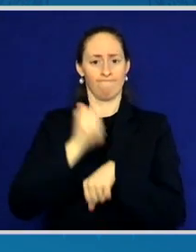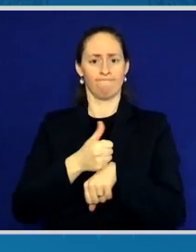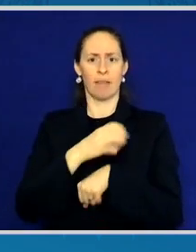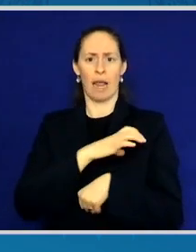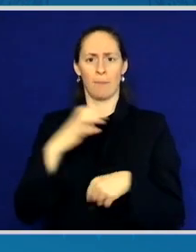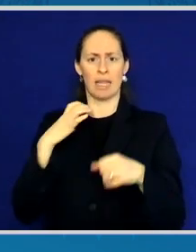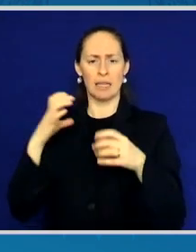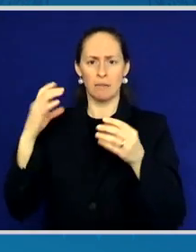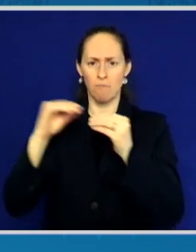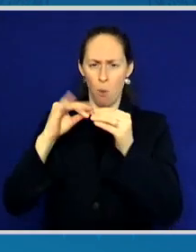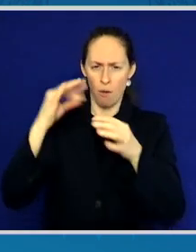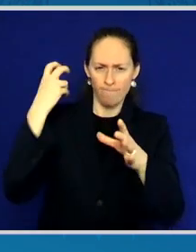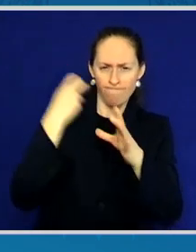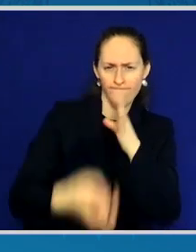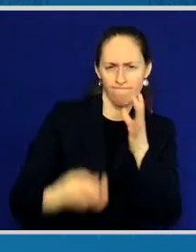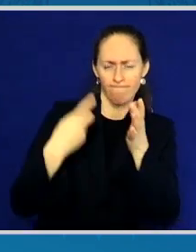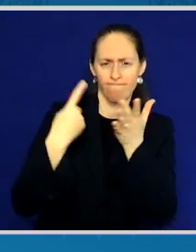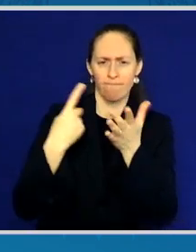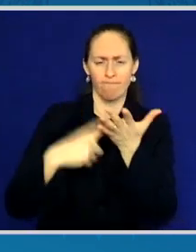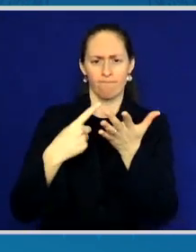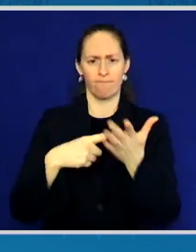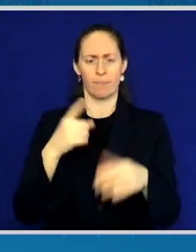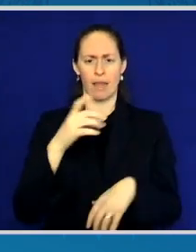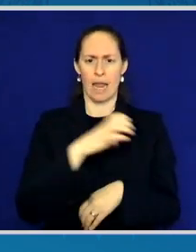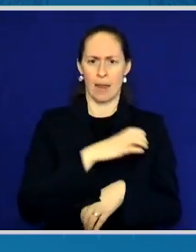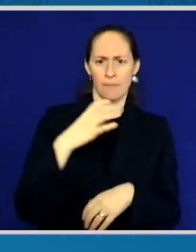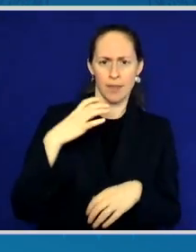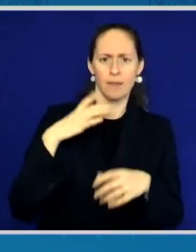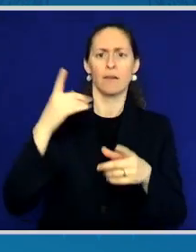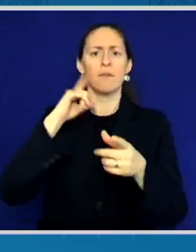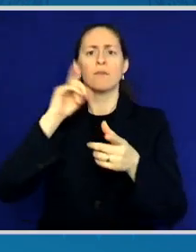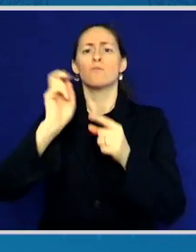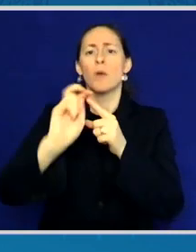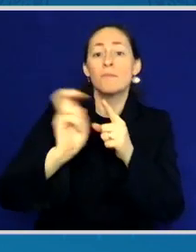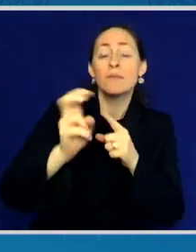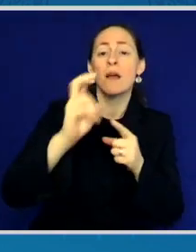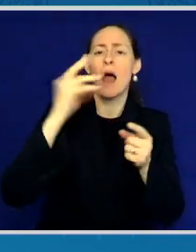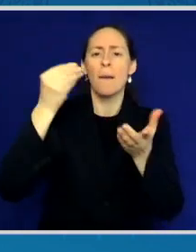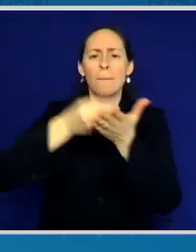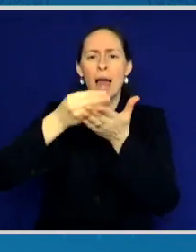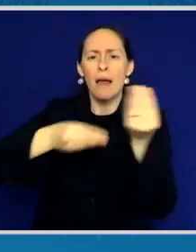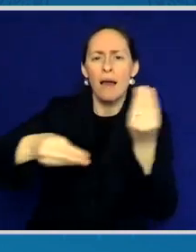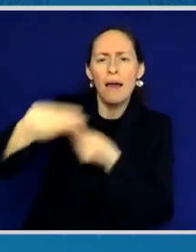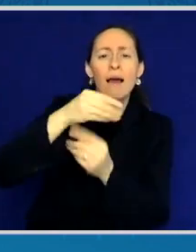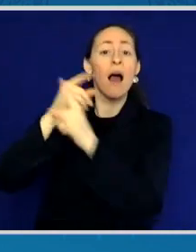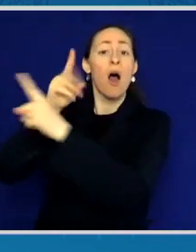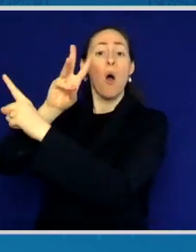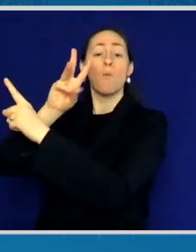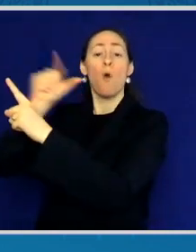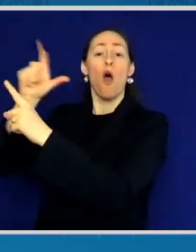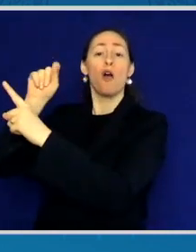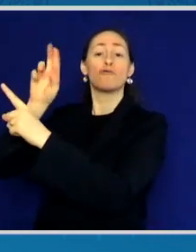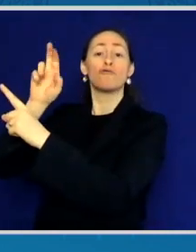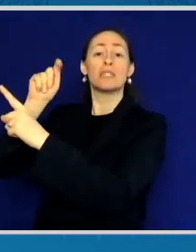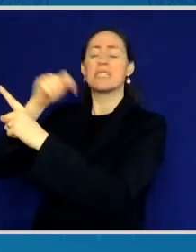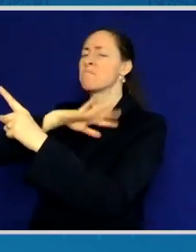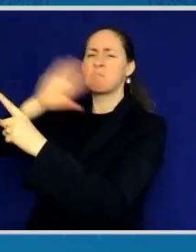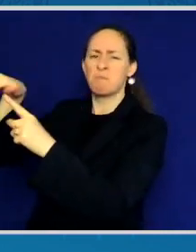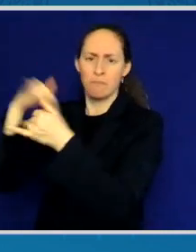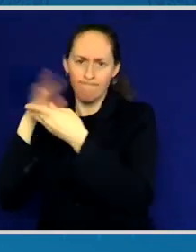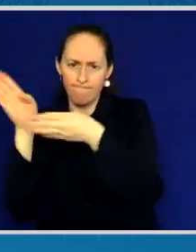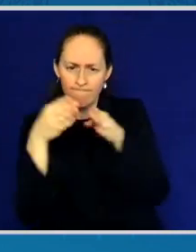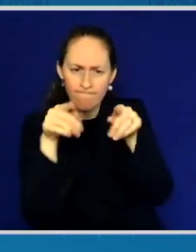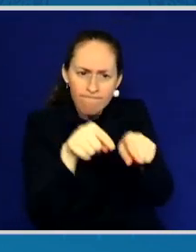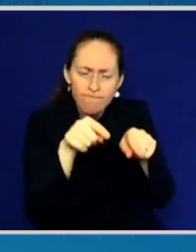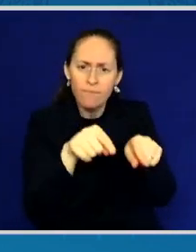but it was too much about Wall Street. Now it's about transportation. It's about housing. It's about civil rights. It's about the issues that I